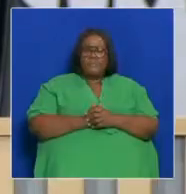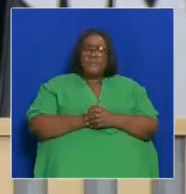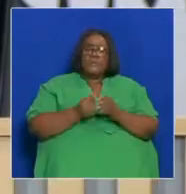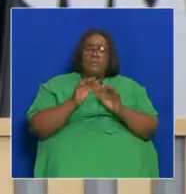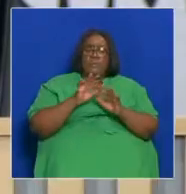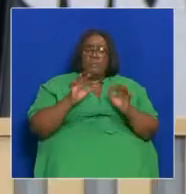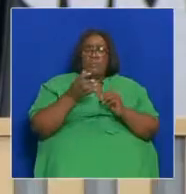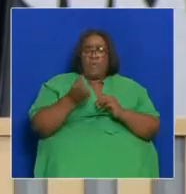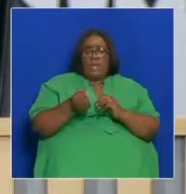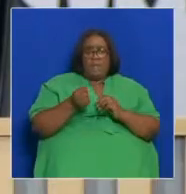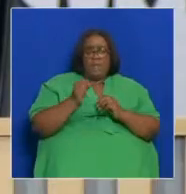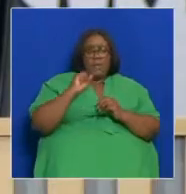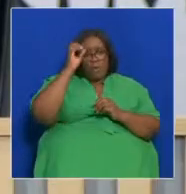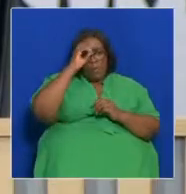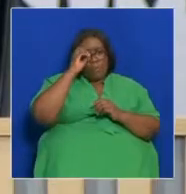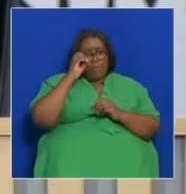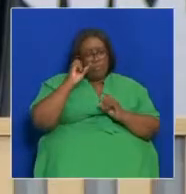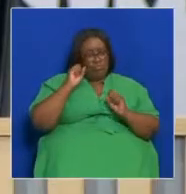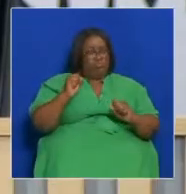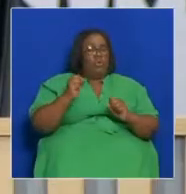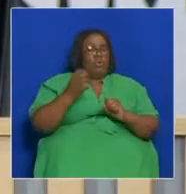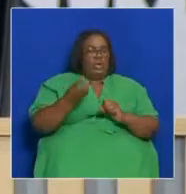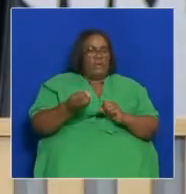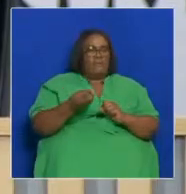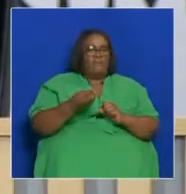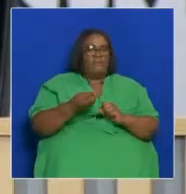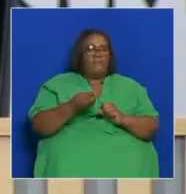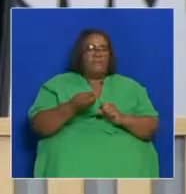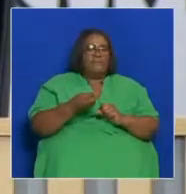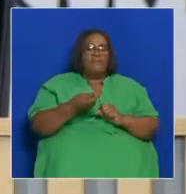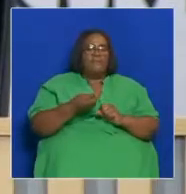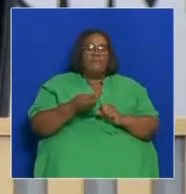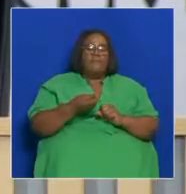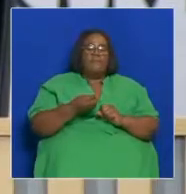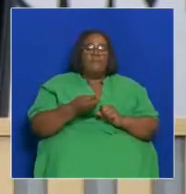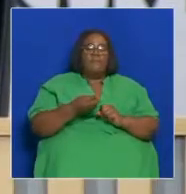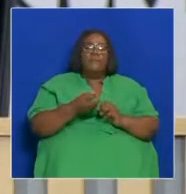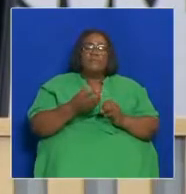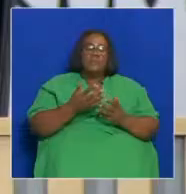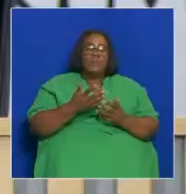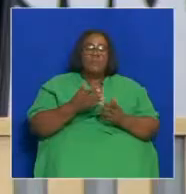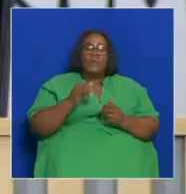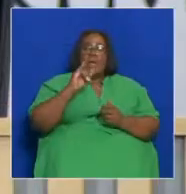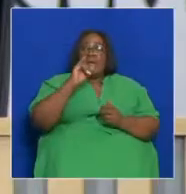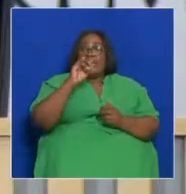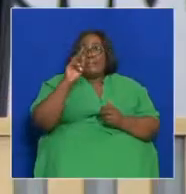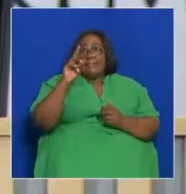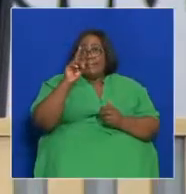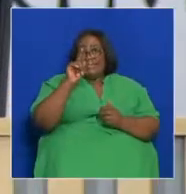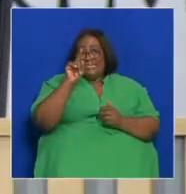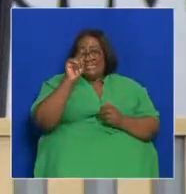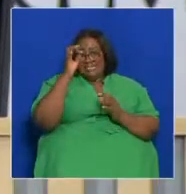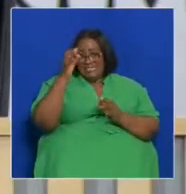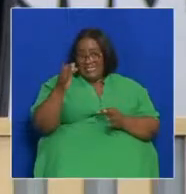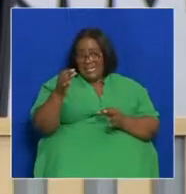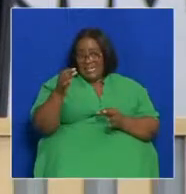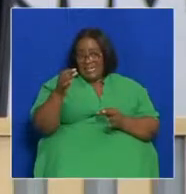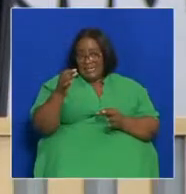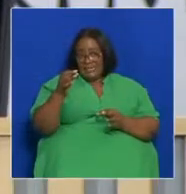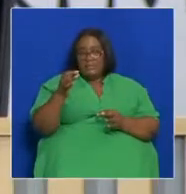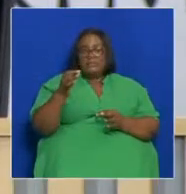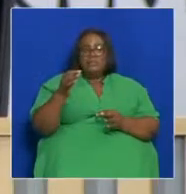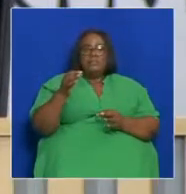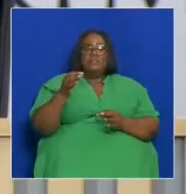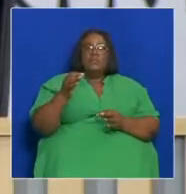opinions about these matters, you know, and the ID would then take a decision to say, this is how it must be